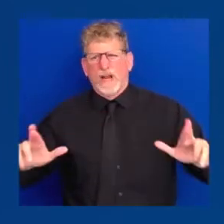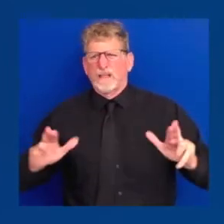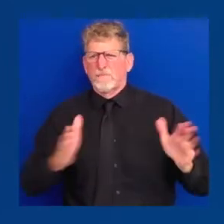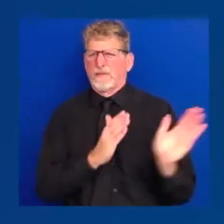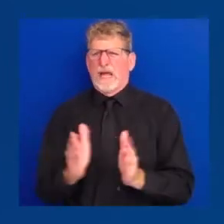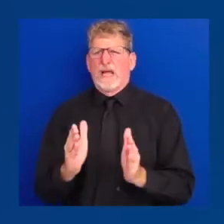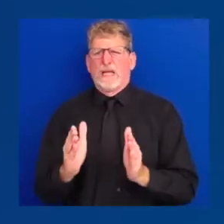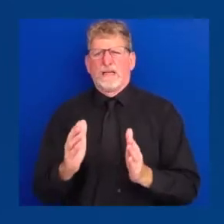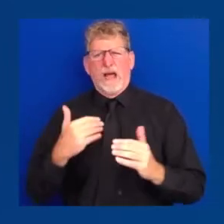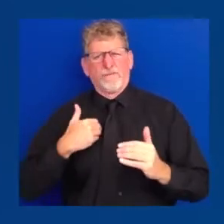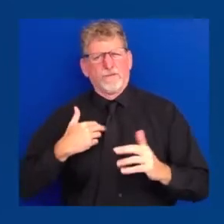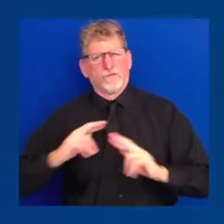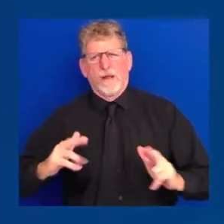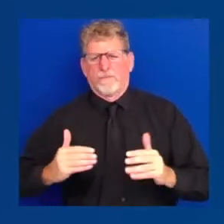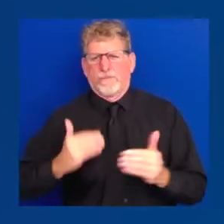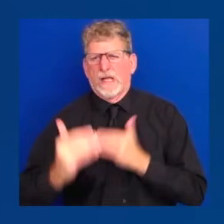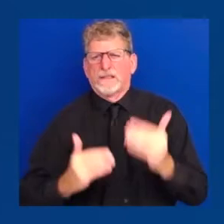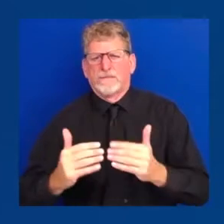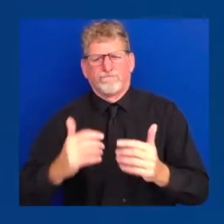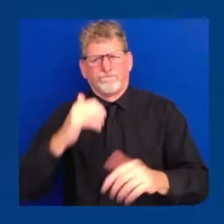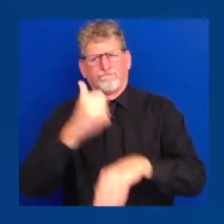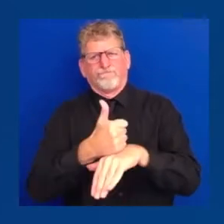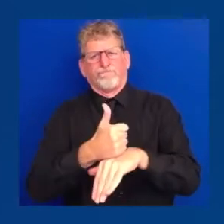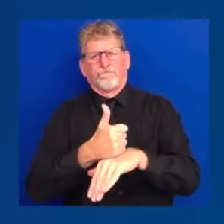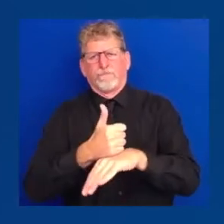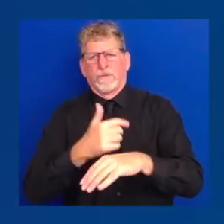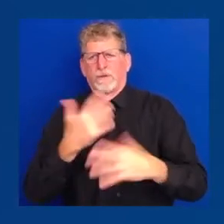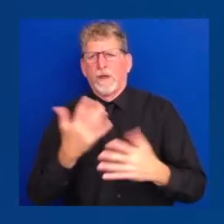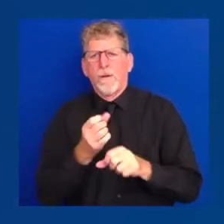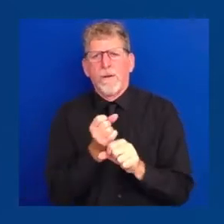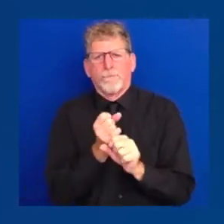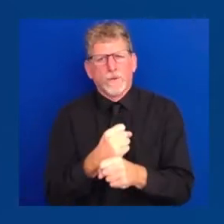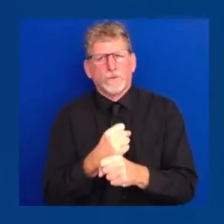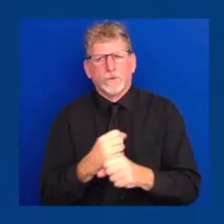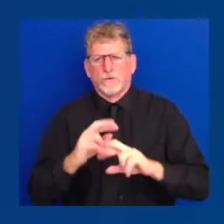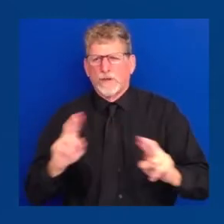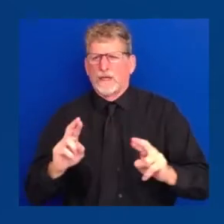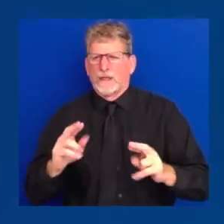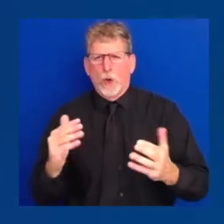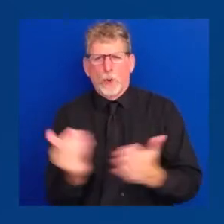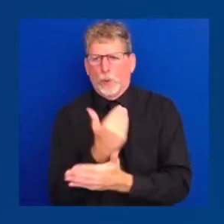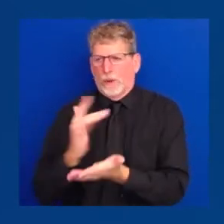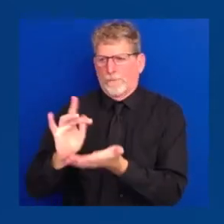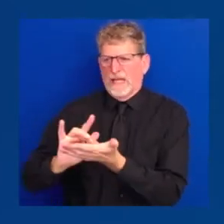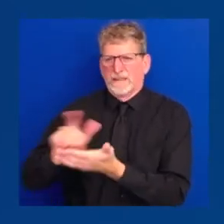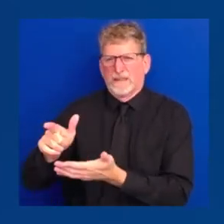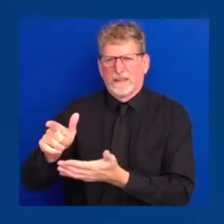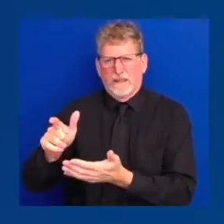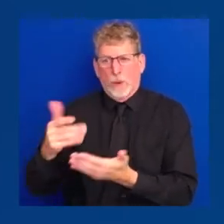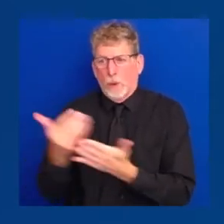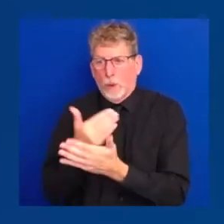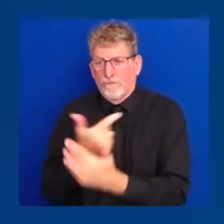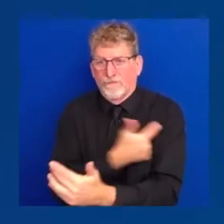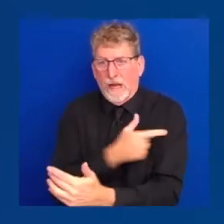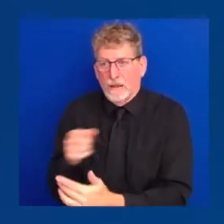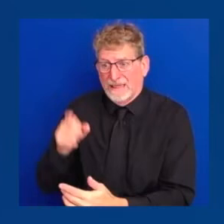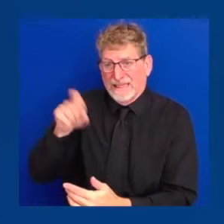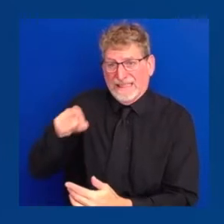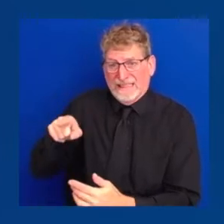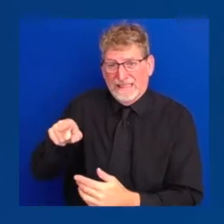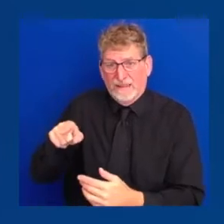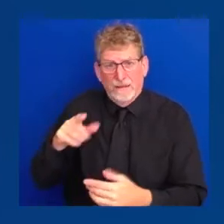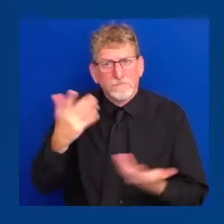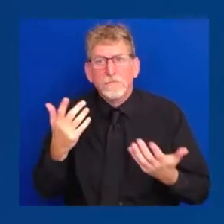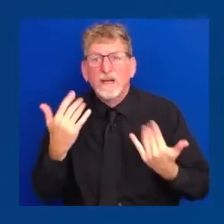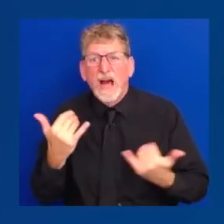and treatments in just 100 days, rather than in many months or years. Funding from Congress will be critical to